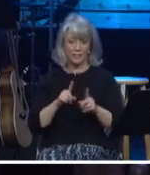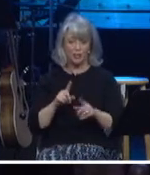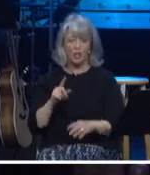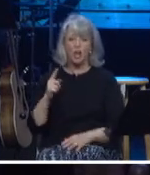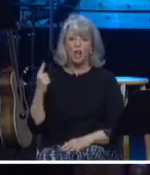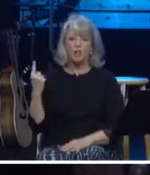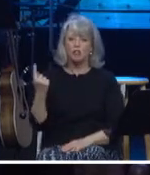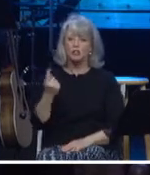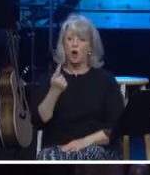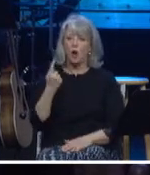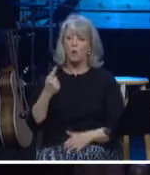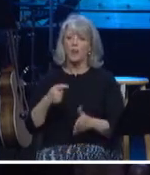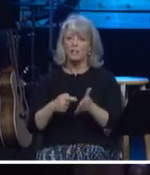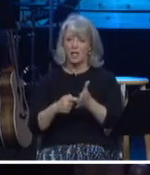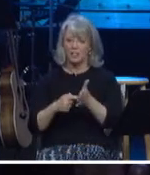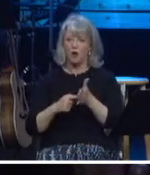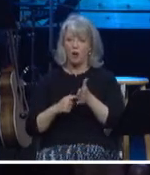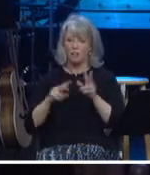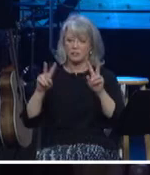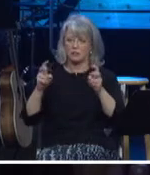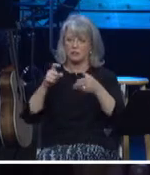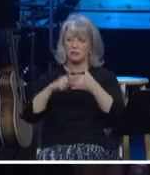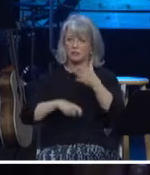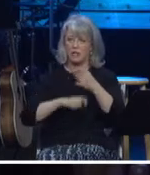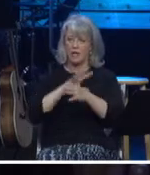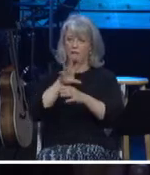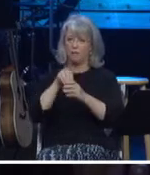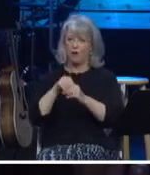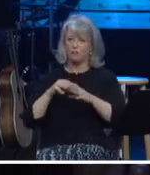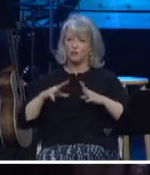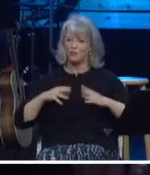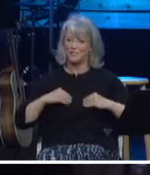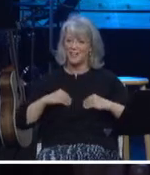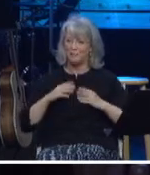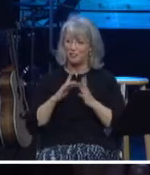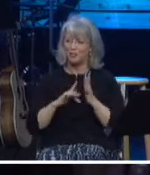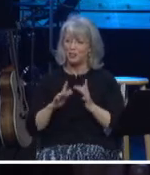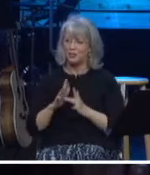cost involved in coming to Jesus. There's always a cost.